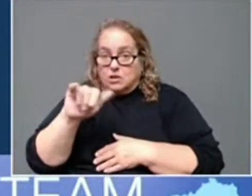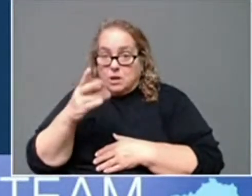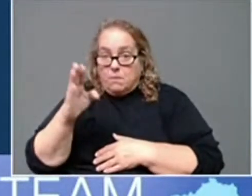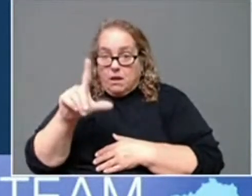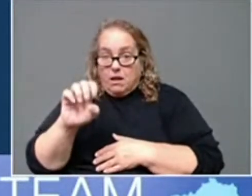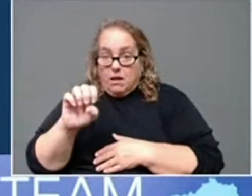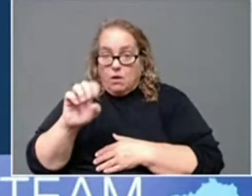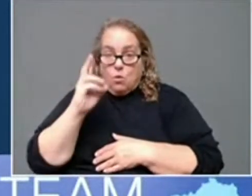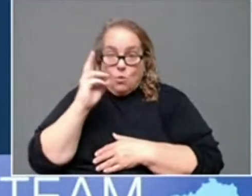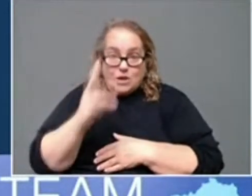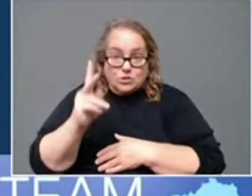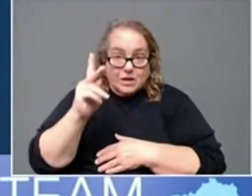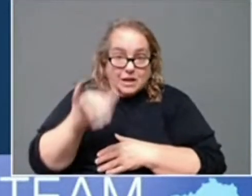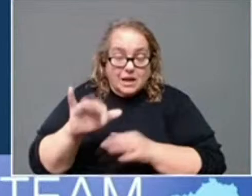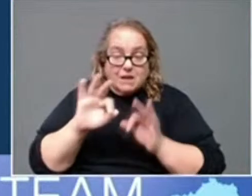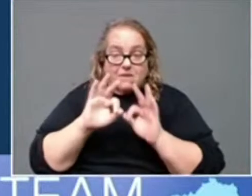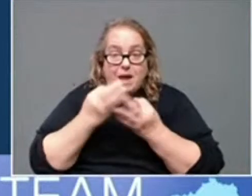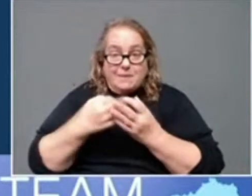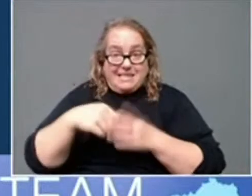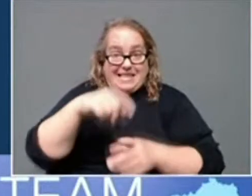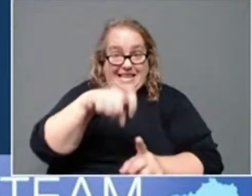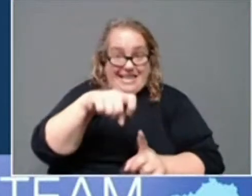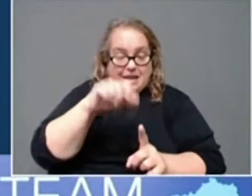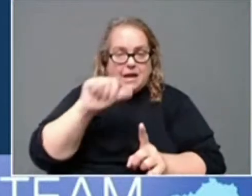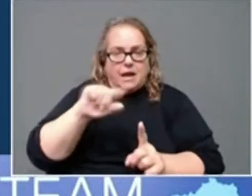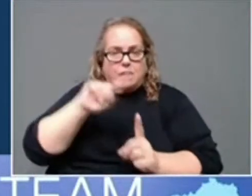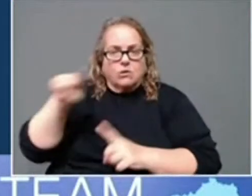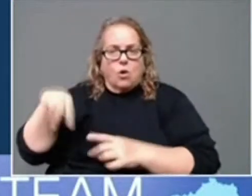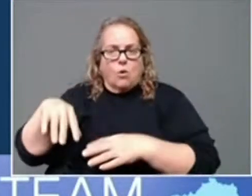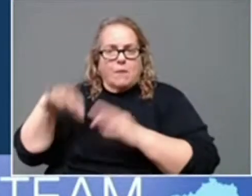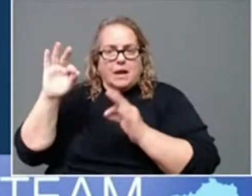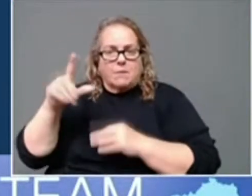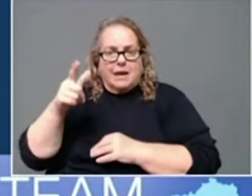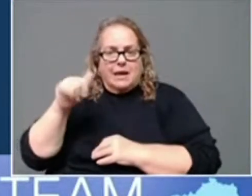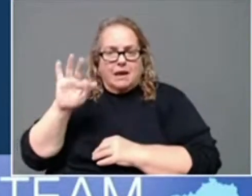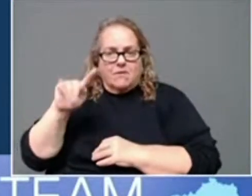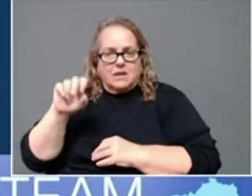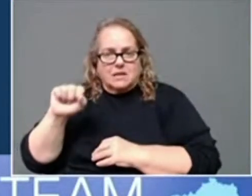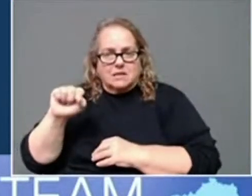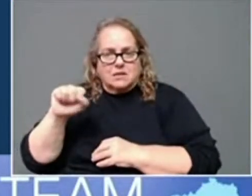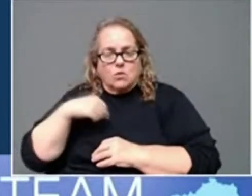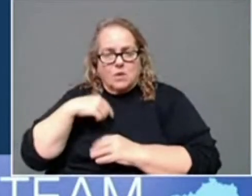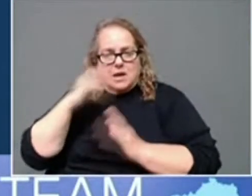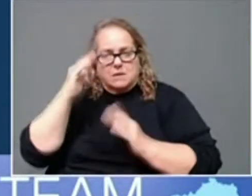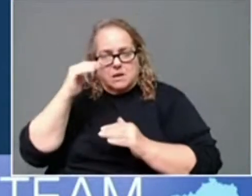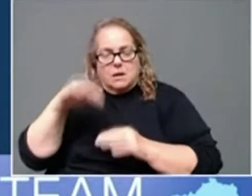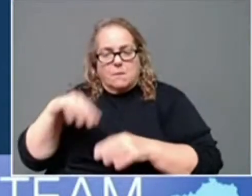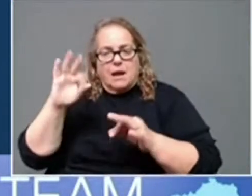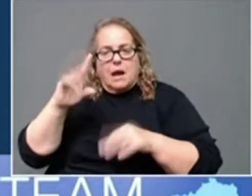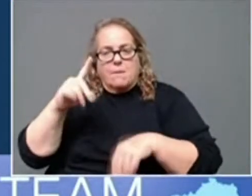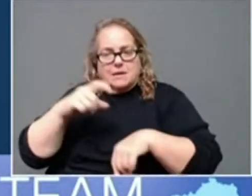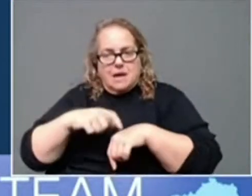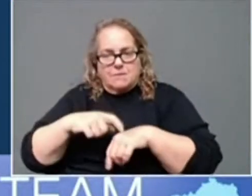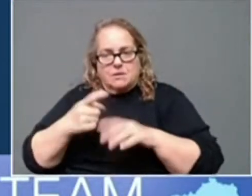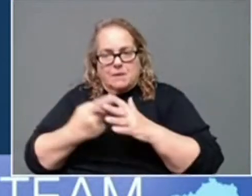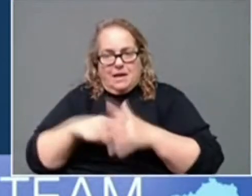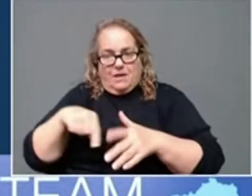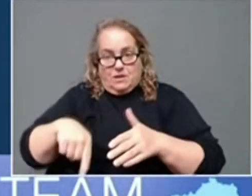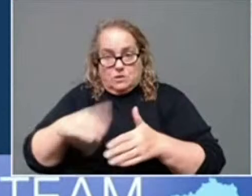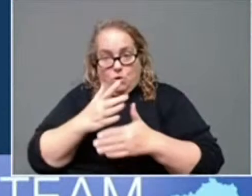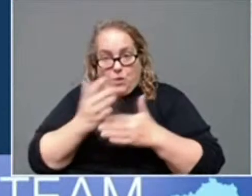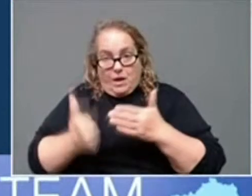Western Kentucky families in need can go to pick up gifts. We anticipate pickup times will begin this weekend and early next week ahead of Christmas